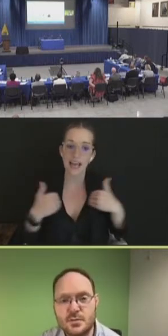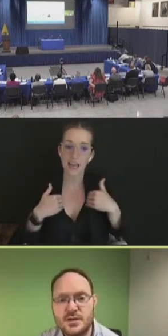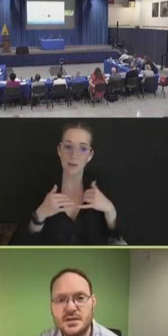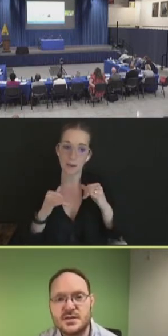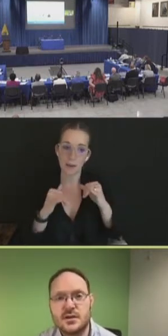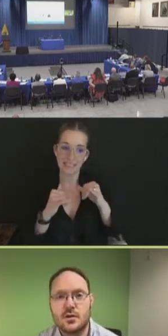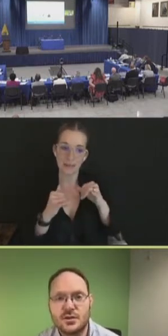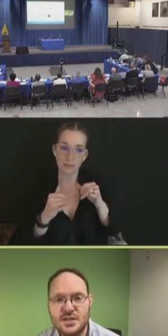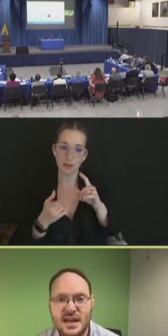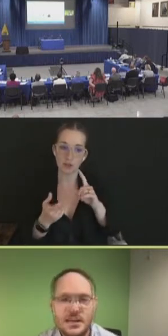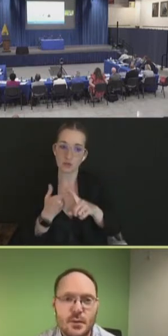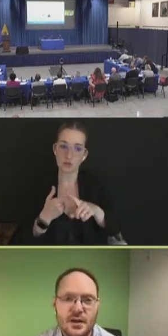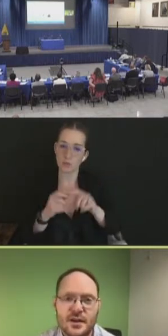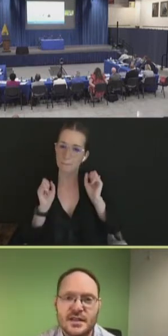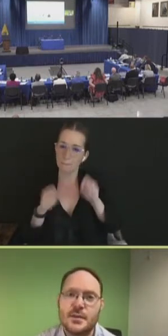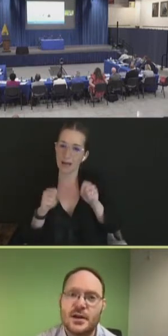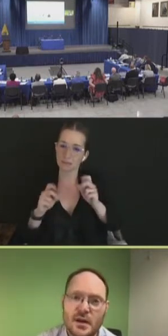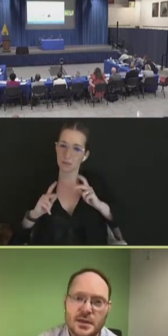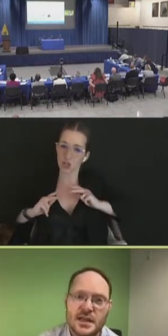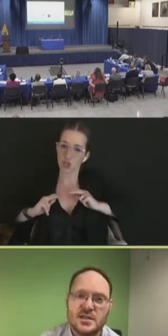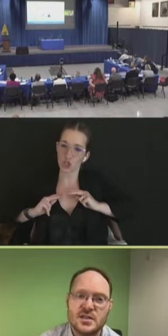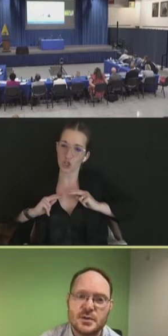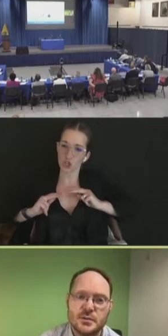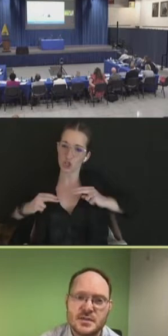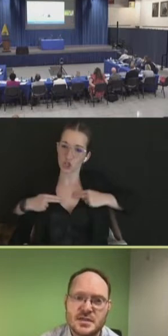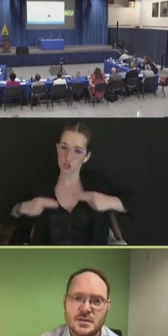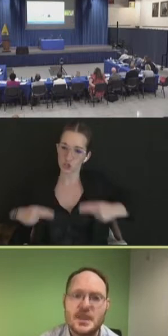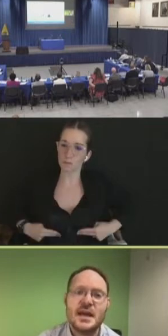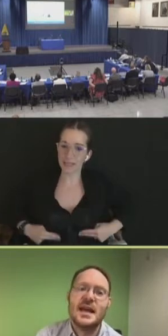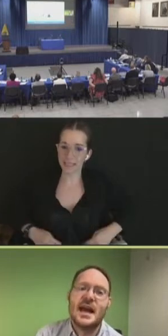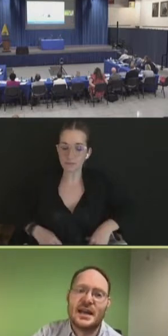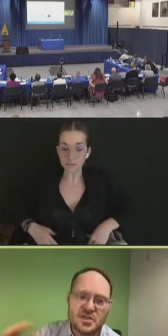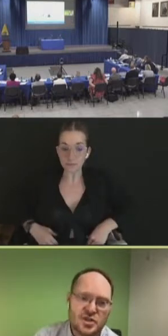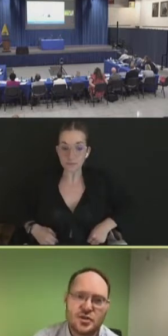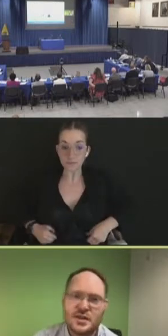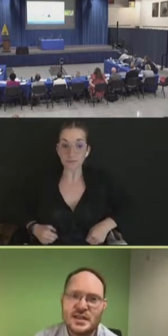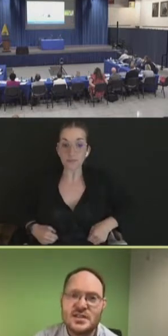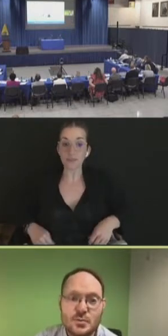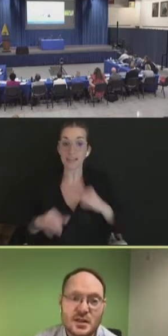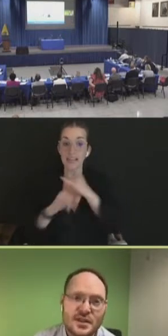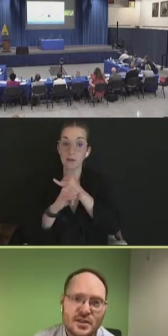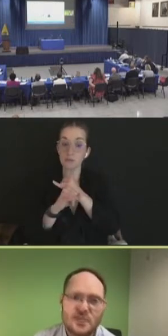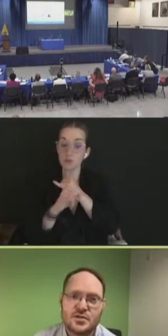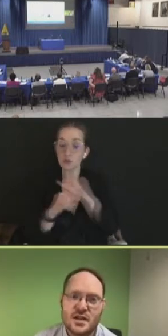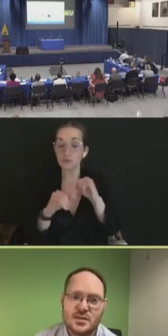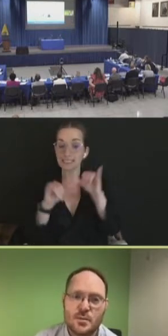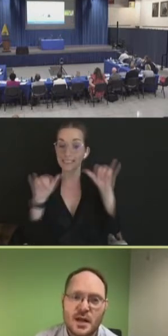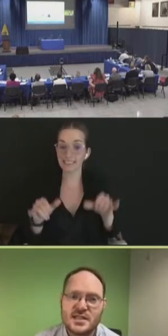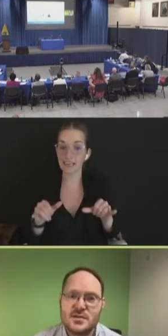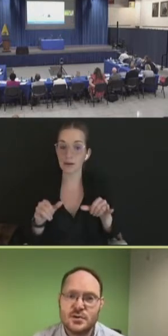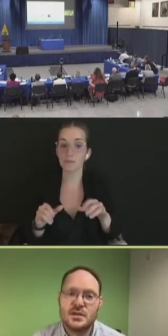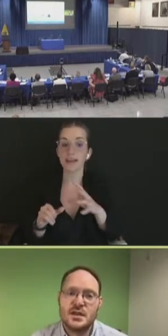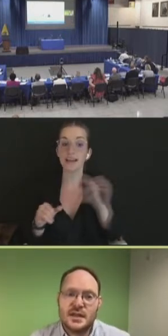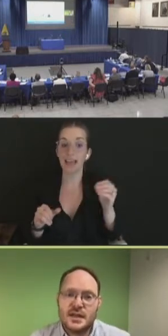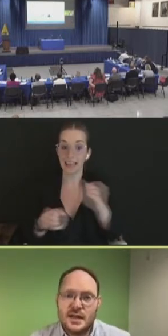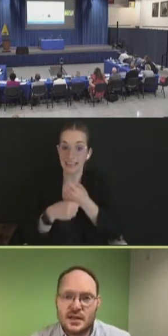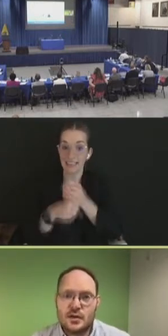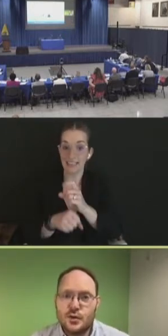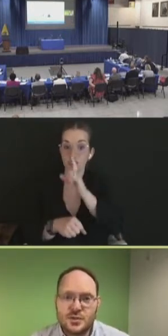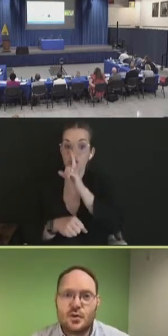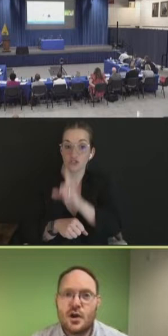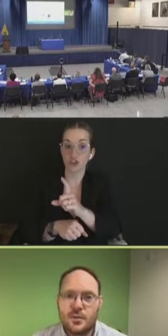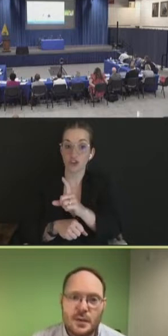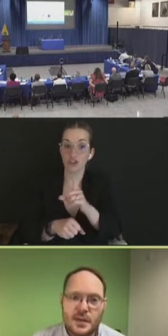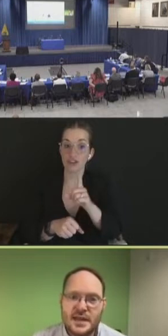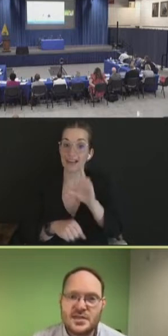immunological responses or genetically modified to better replicate the human immune system, and ensuring that the human clinical trials where possible